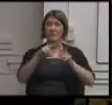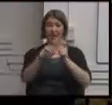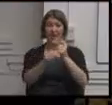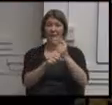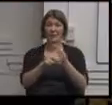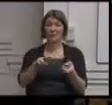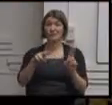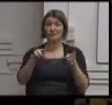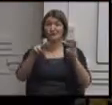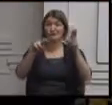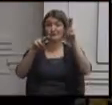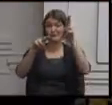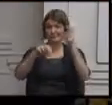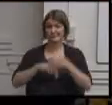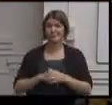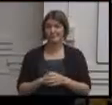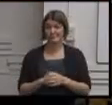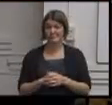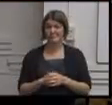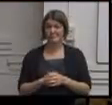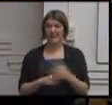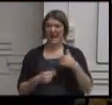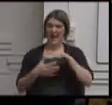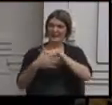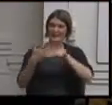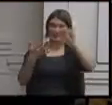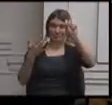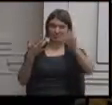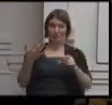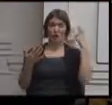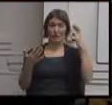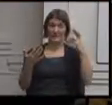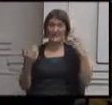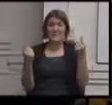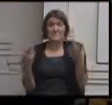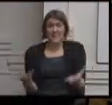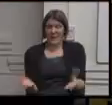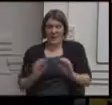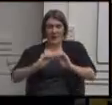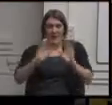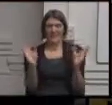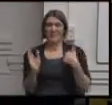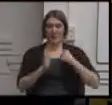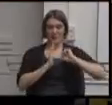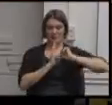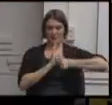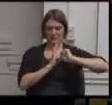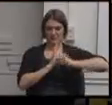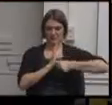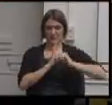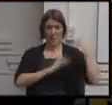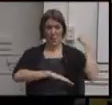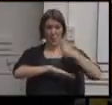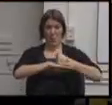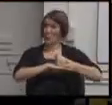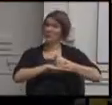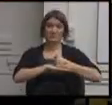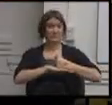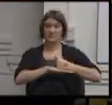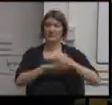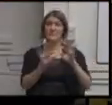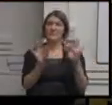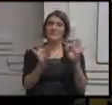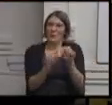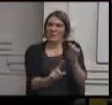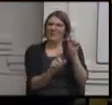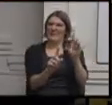year. For all of the reasons that we've stated in this presentation, I hope you'll see that Station